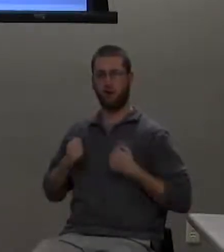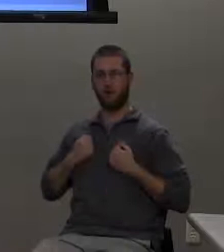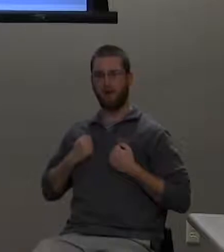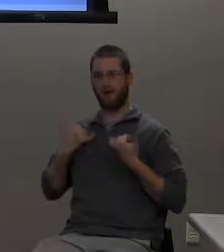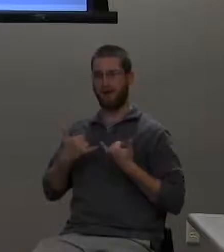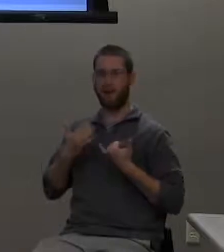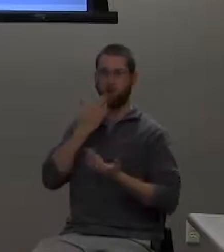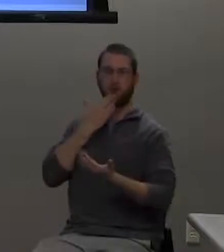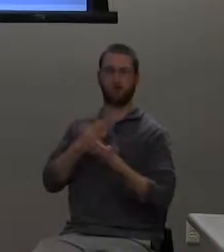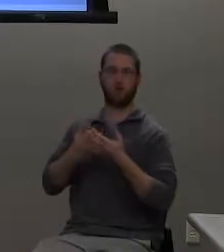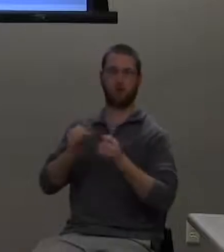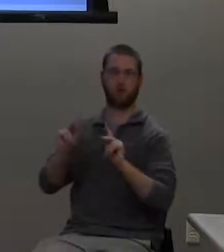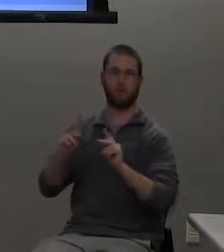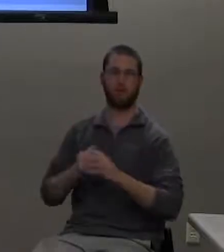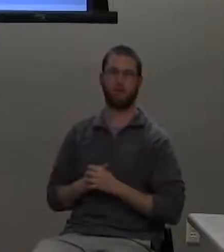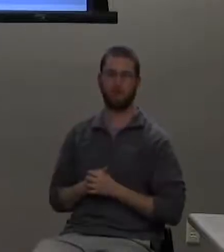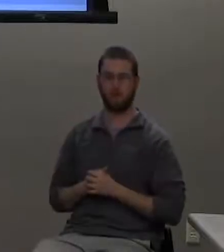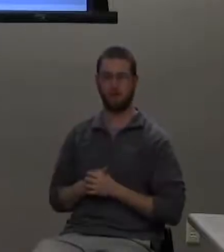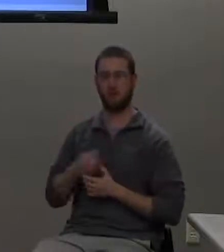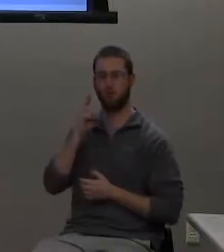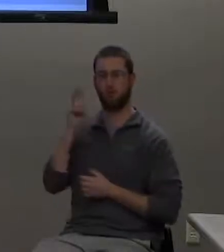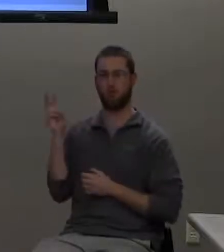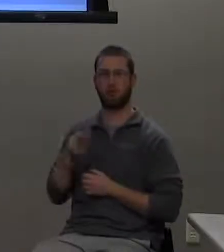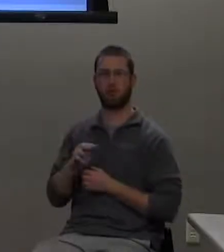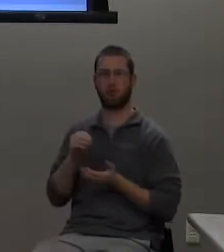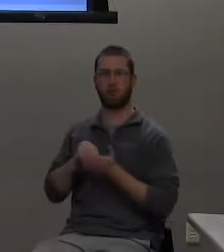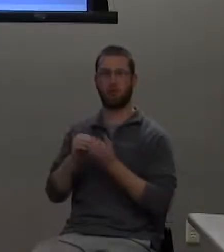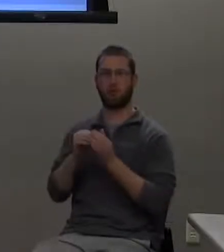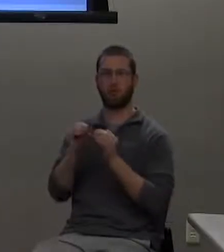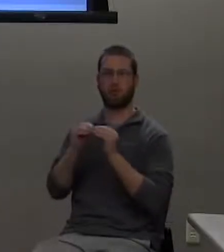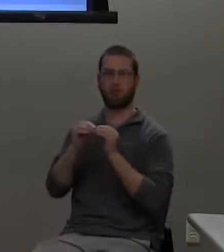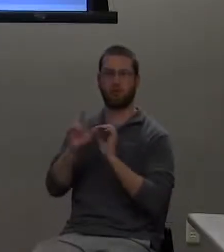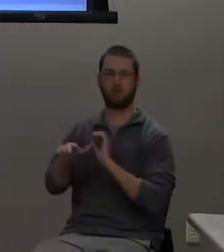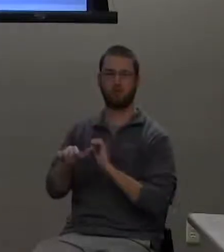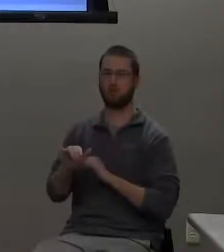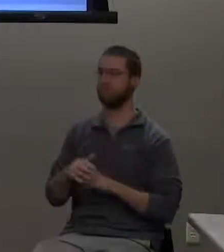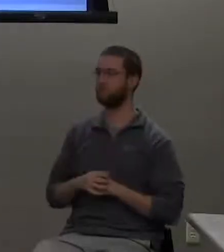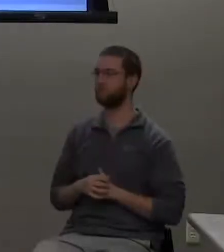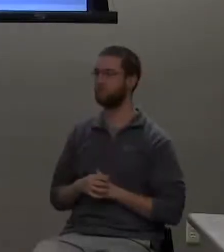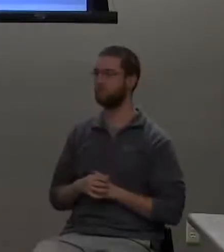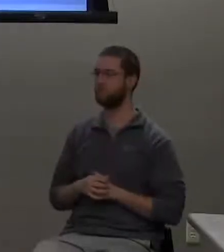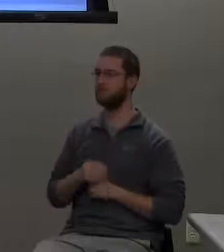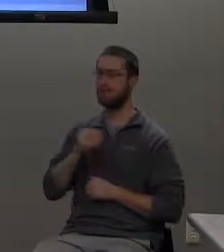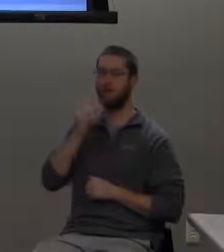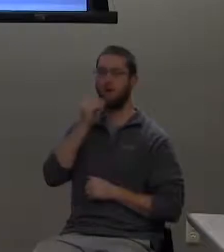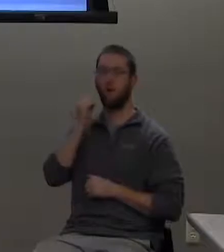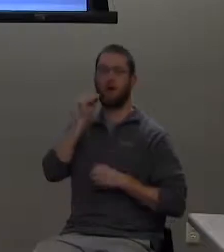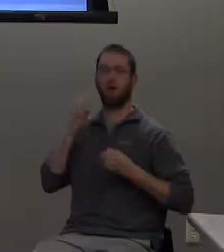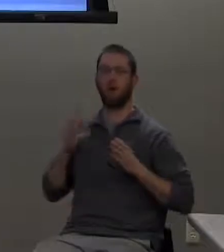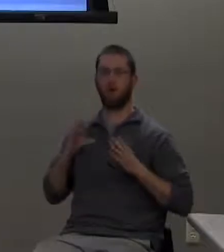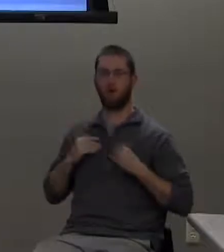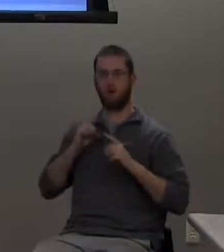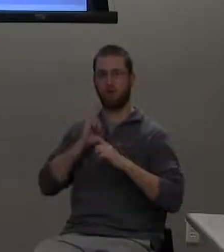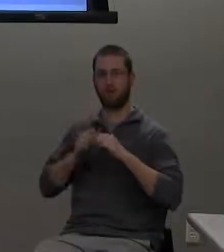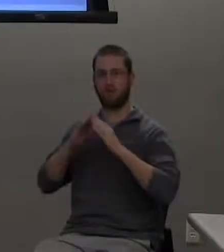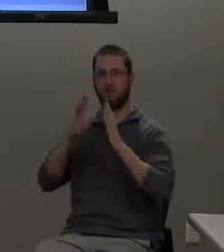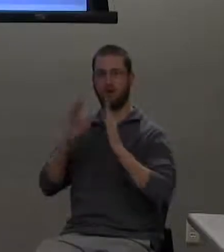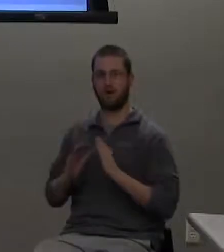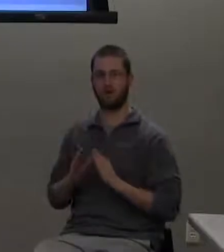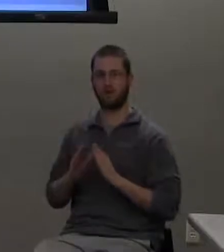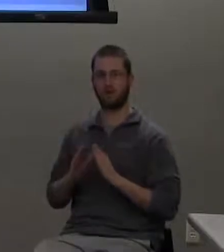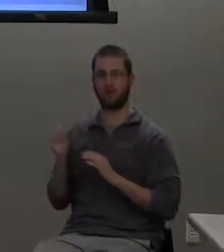opportunity. And we'll talk about that a little bit more too. Housing and home ownership, once again, this goes back to the stability